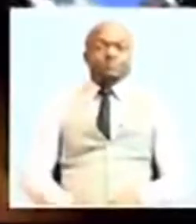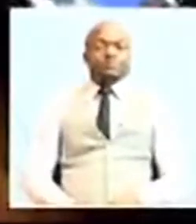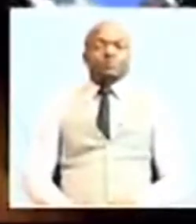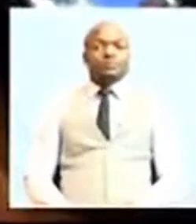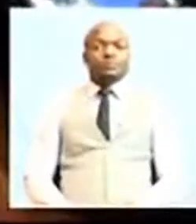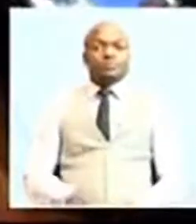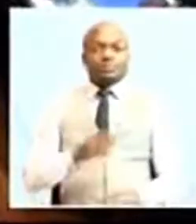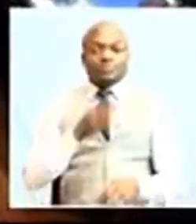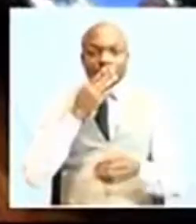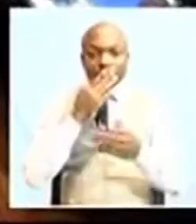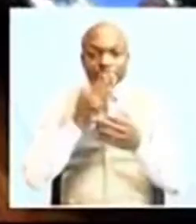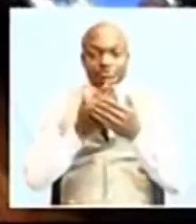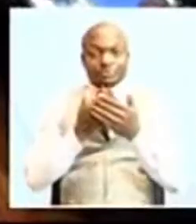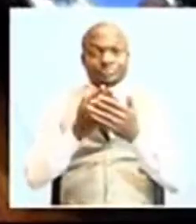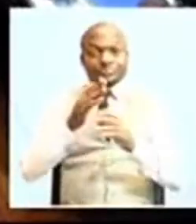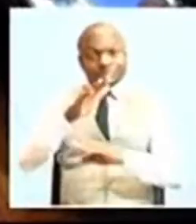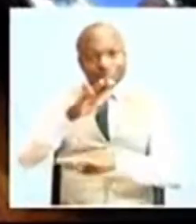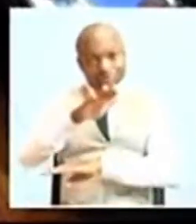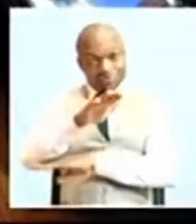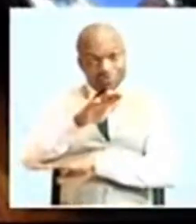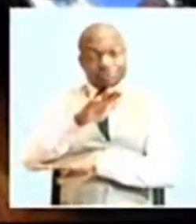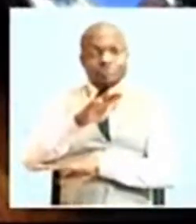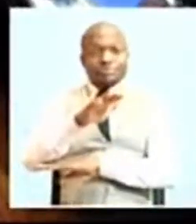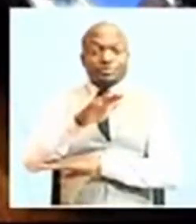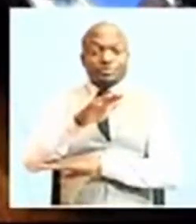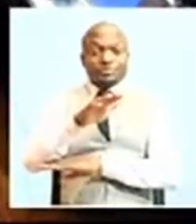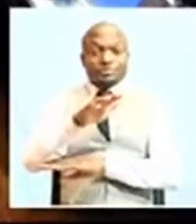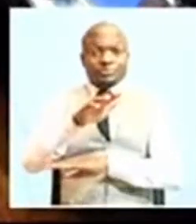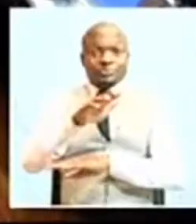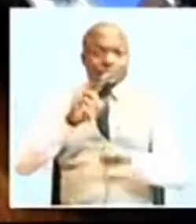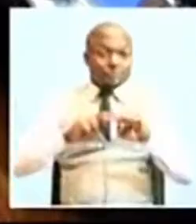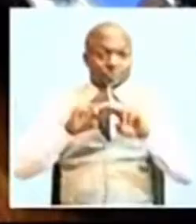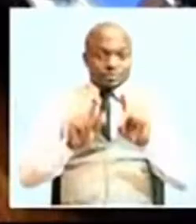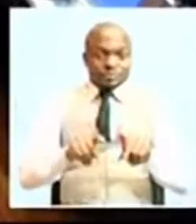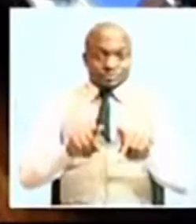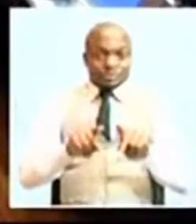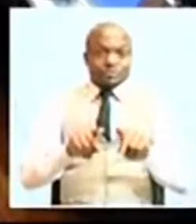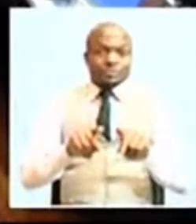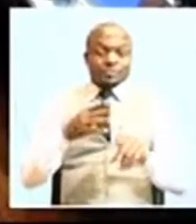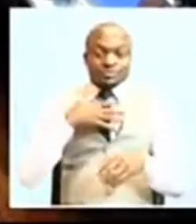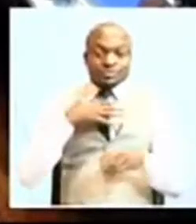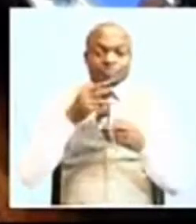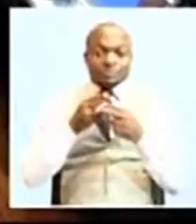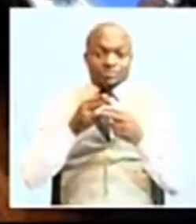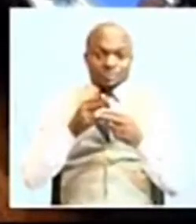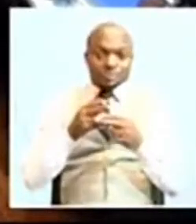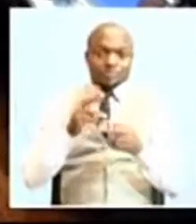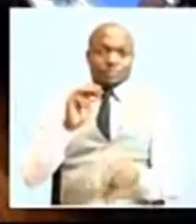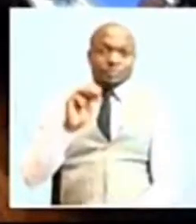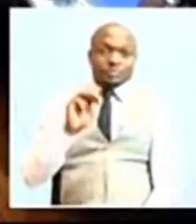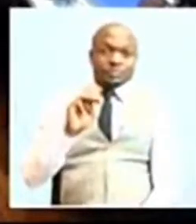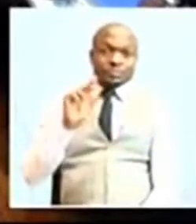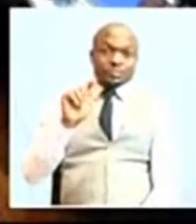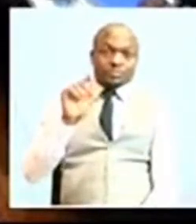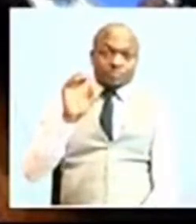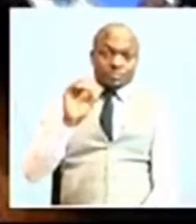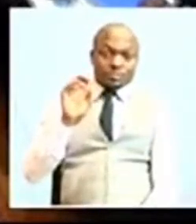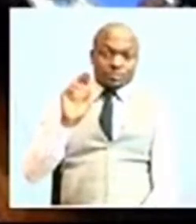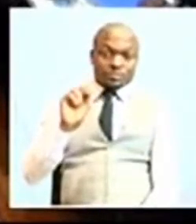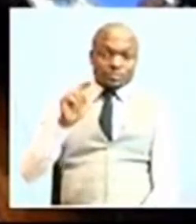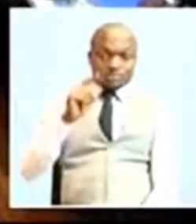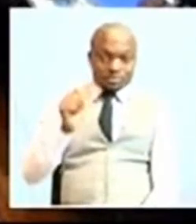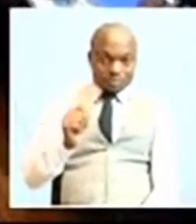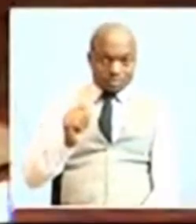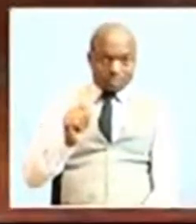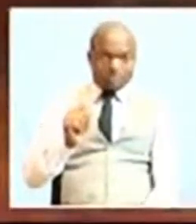Good evening, Chair. Good evening, every honorable members. My name is Mtonga Moffat, Director Engineer, SINAZONGWE Town Council.